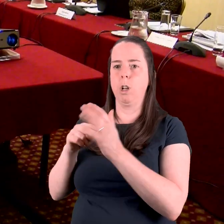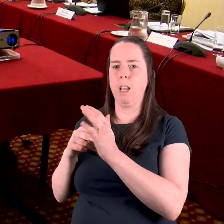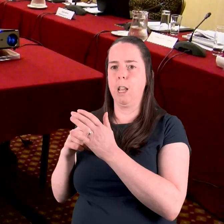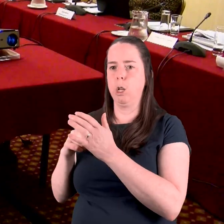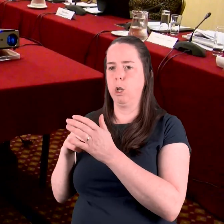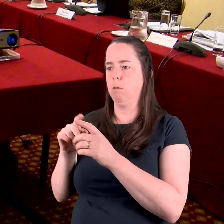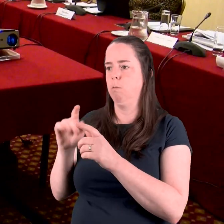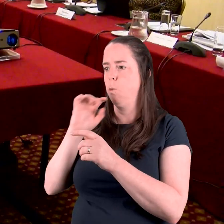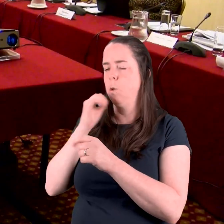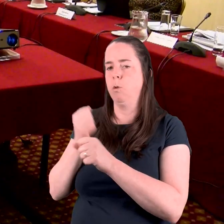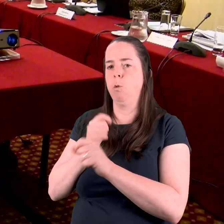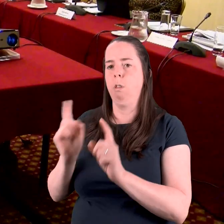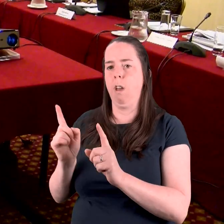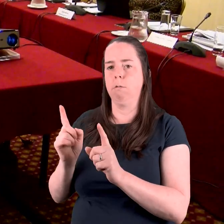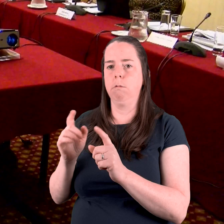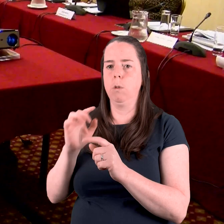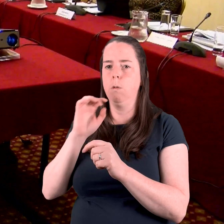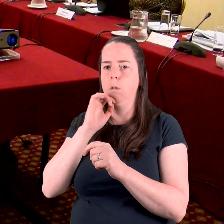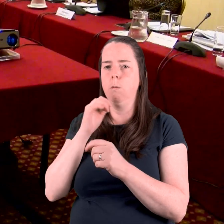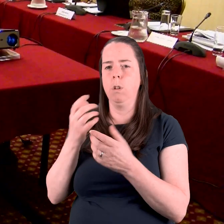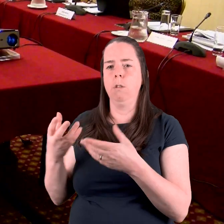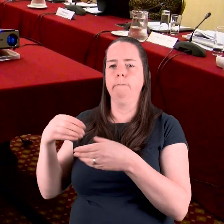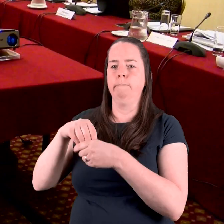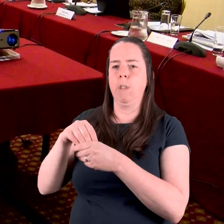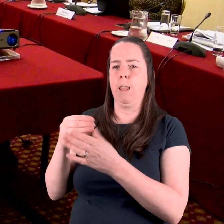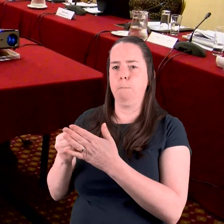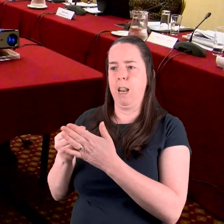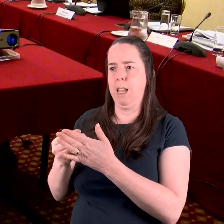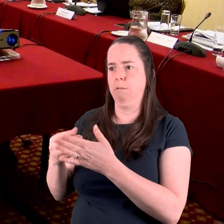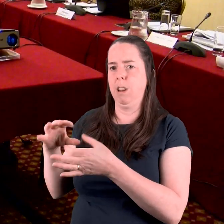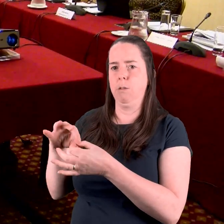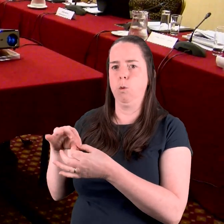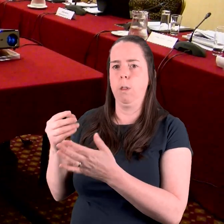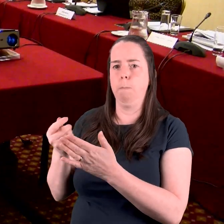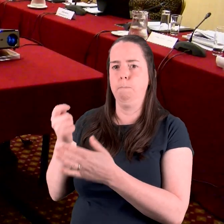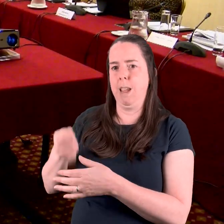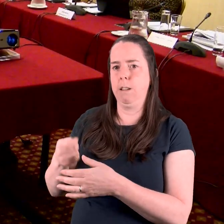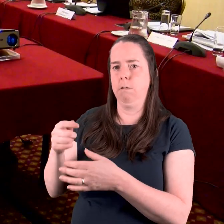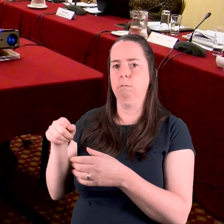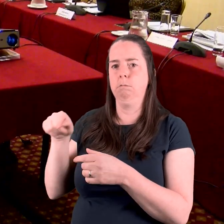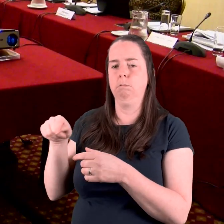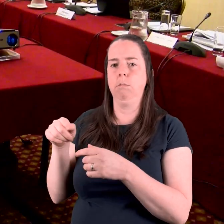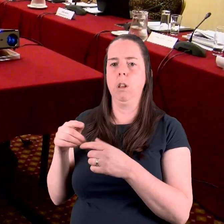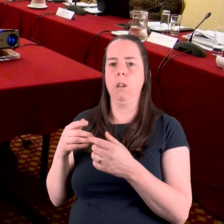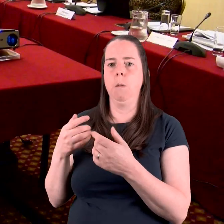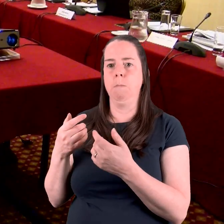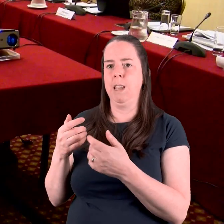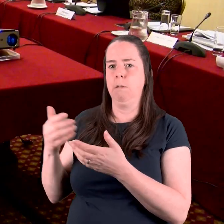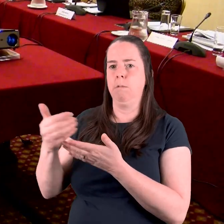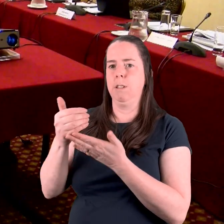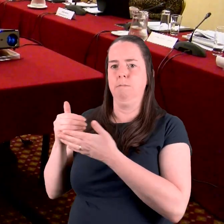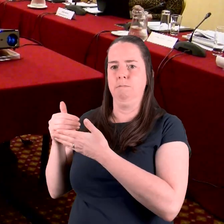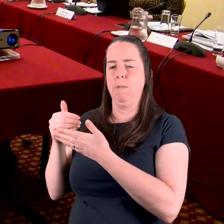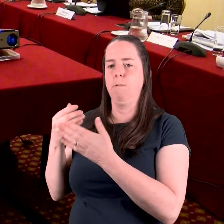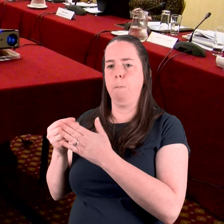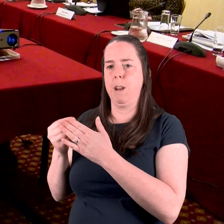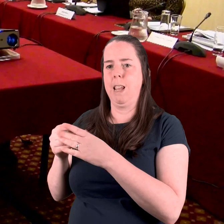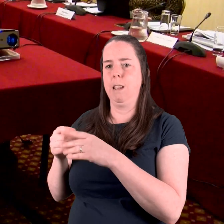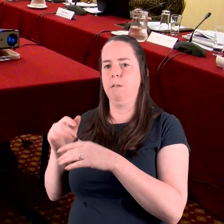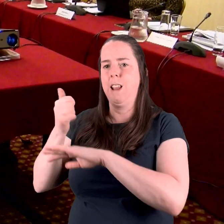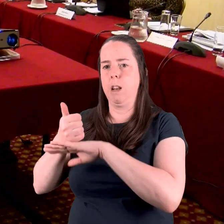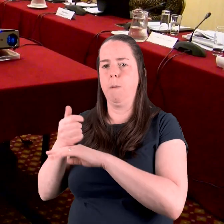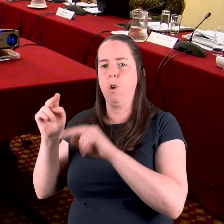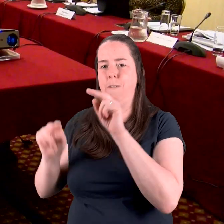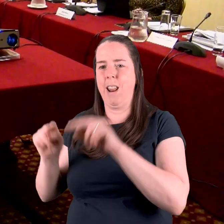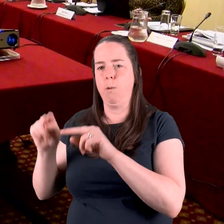going to commission an organization that is going to do this. We factor it in the money, and it's in the bid, it's in this paper. We have factored some money